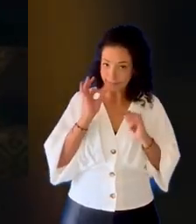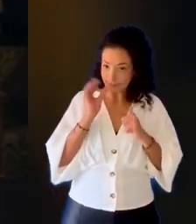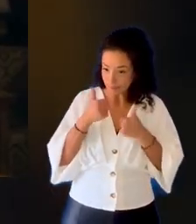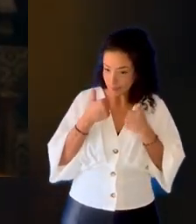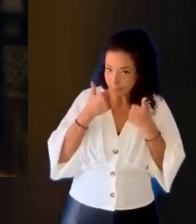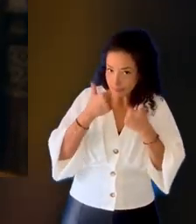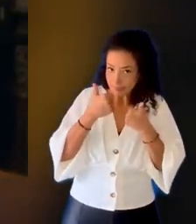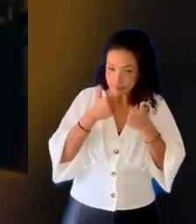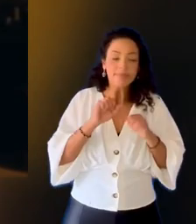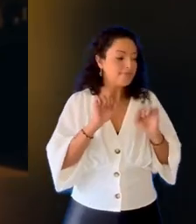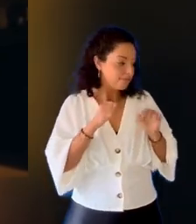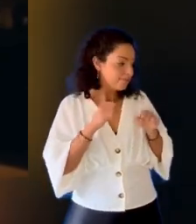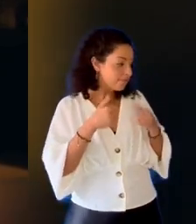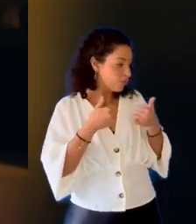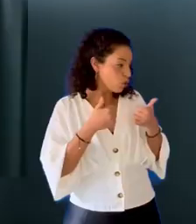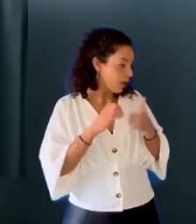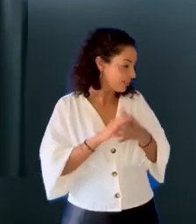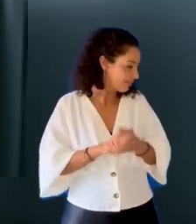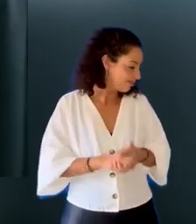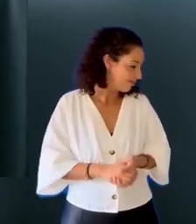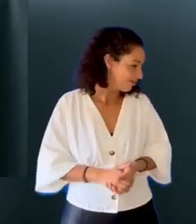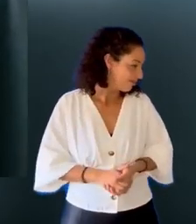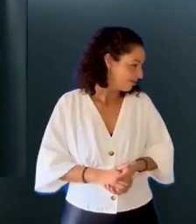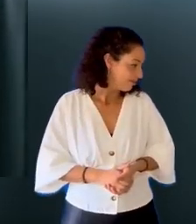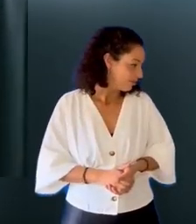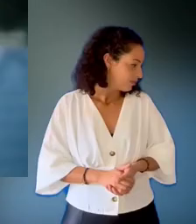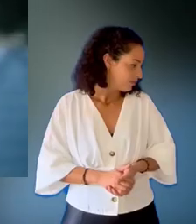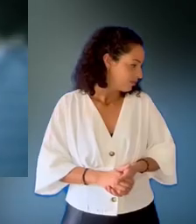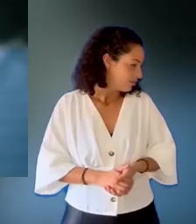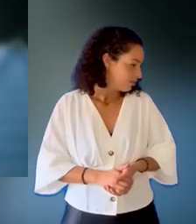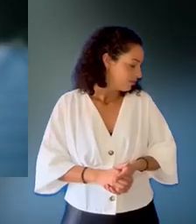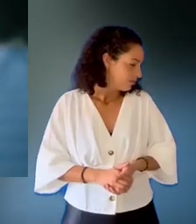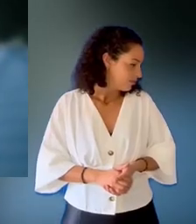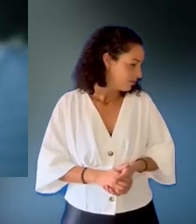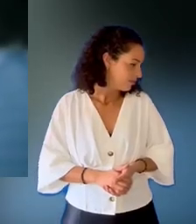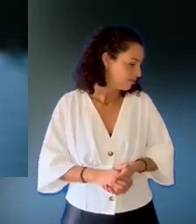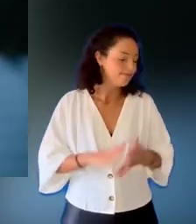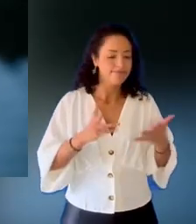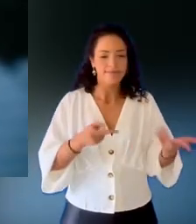go? Yep. Nailed it. Reading. Say it ain't so.